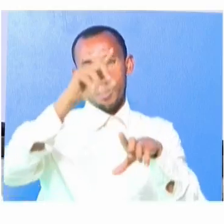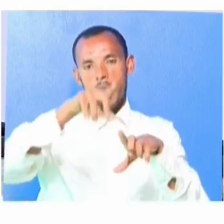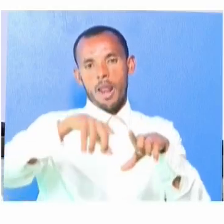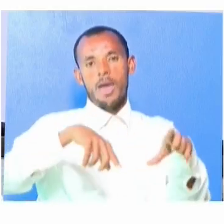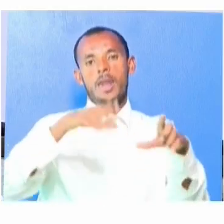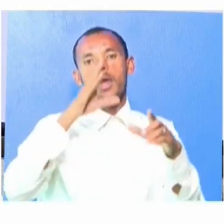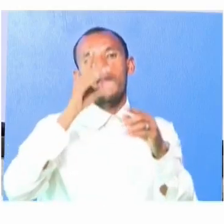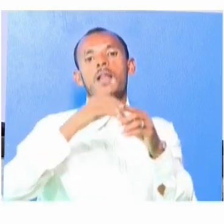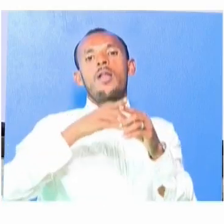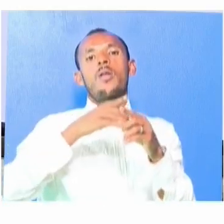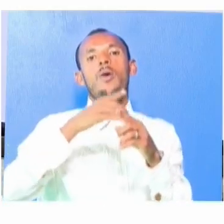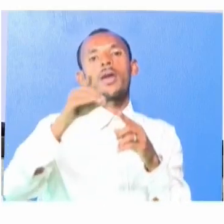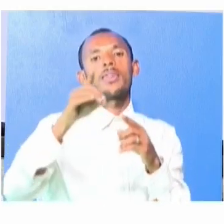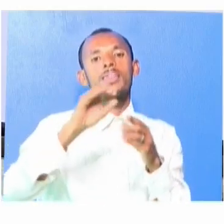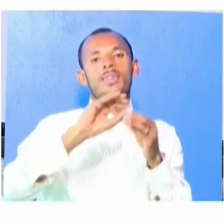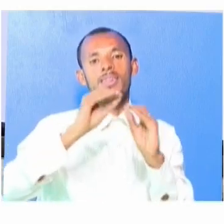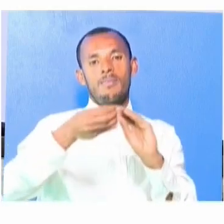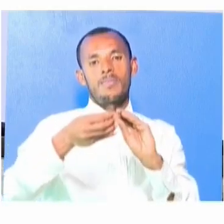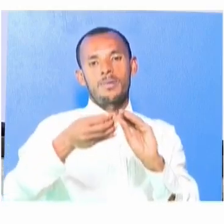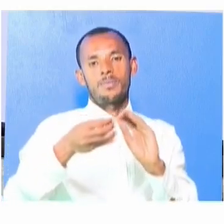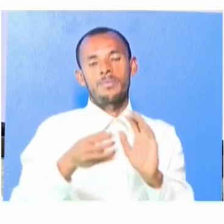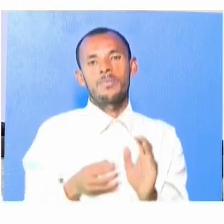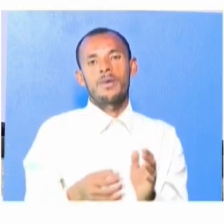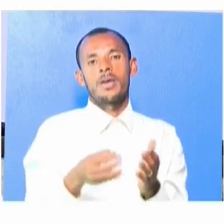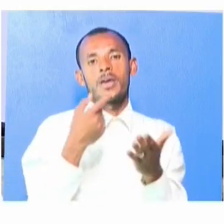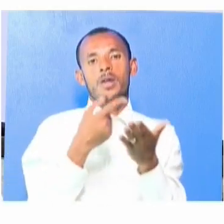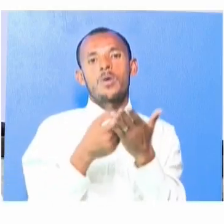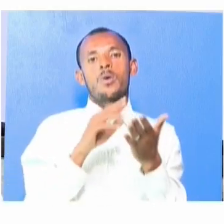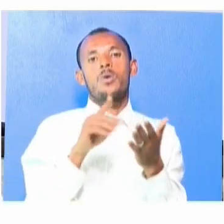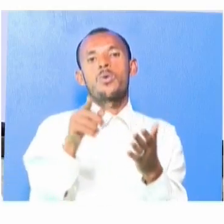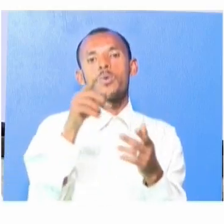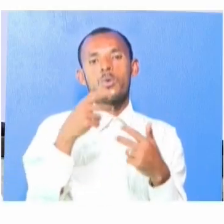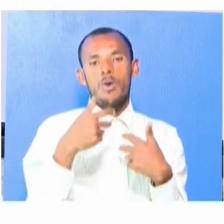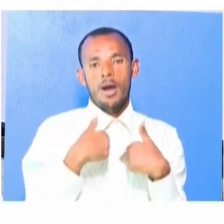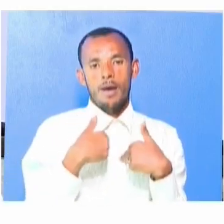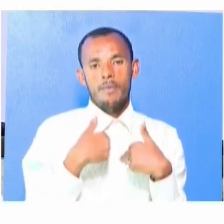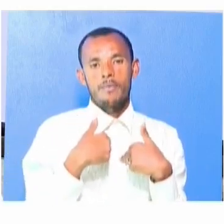and locate the numbers. Here you have